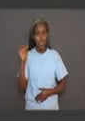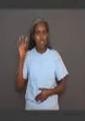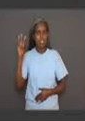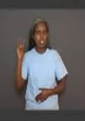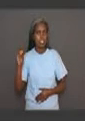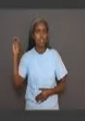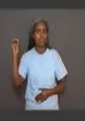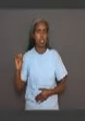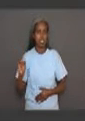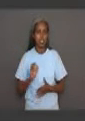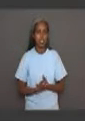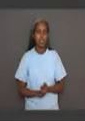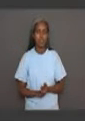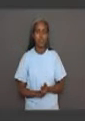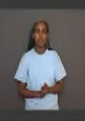160%.